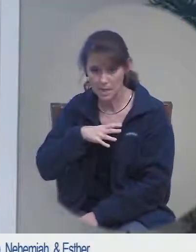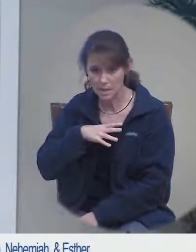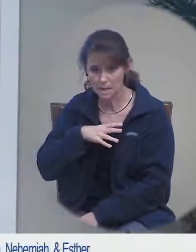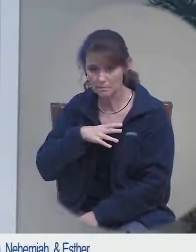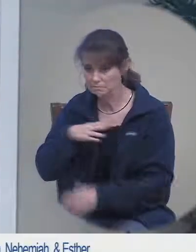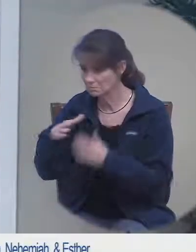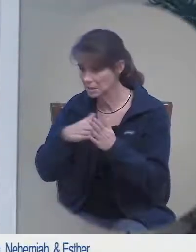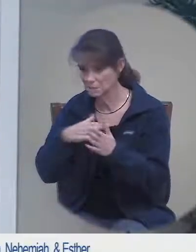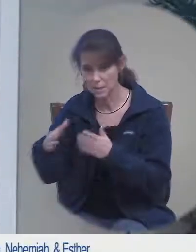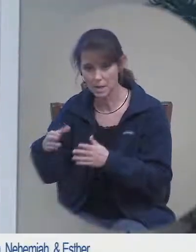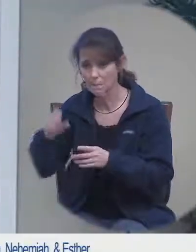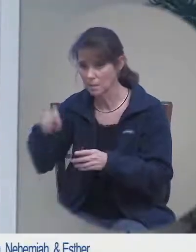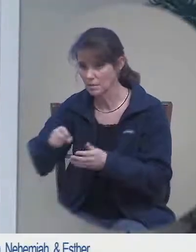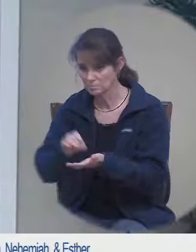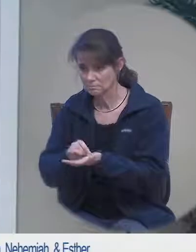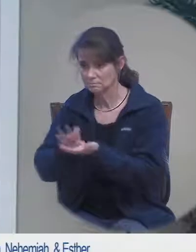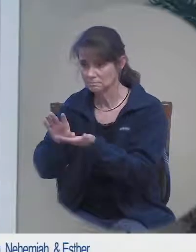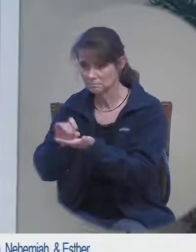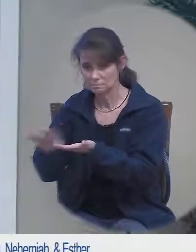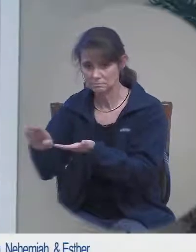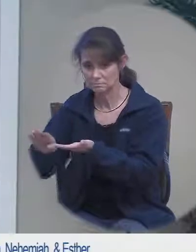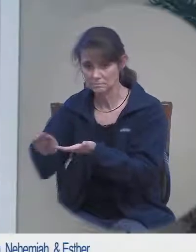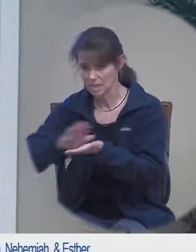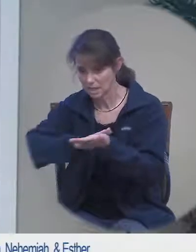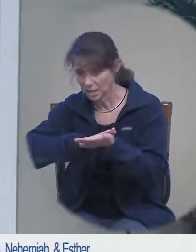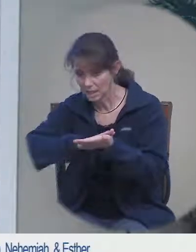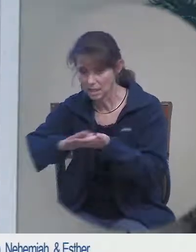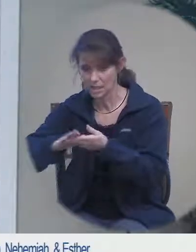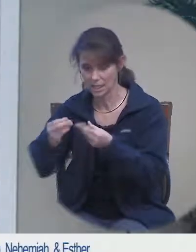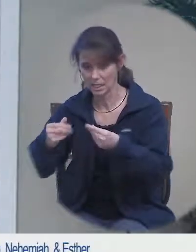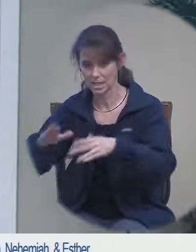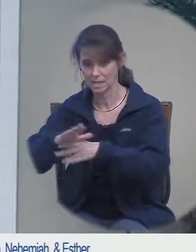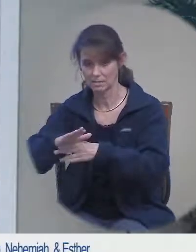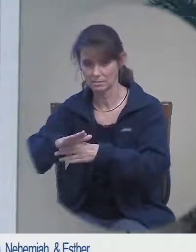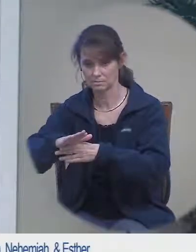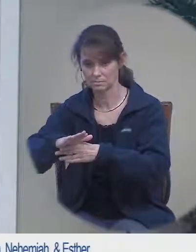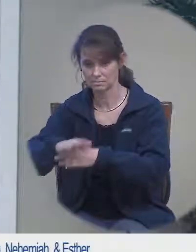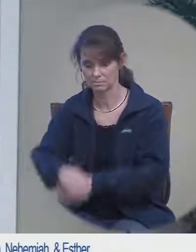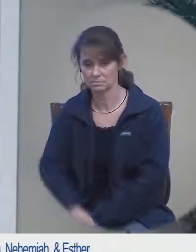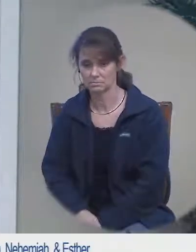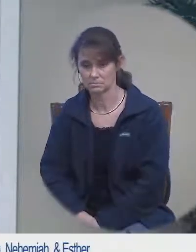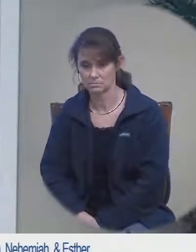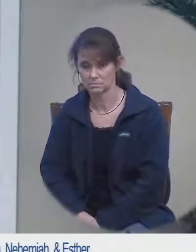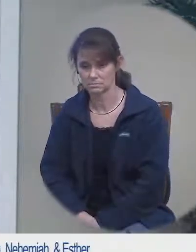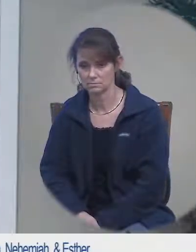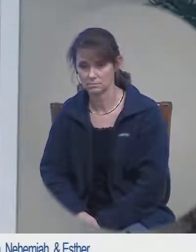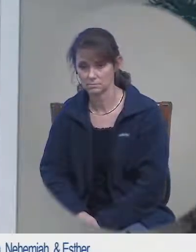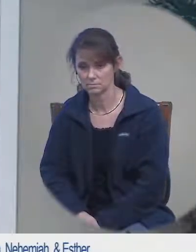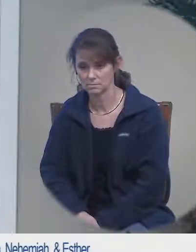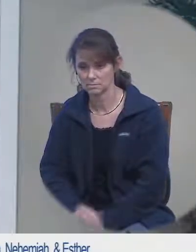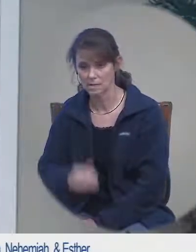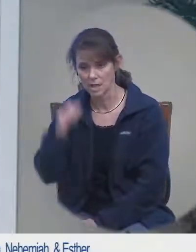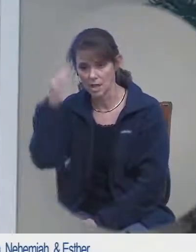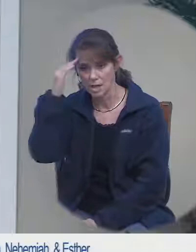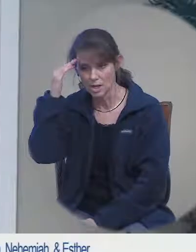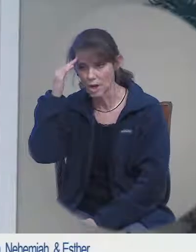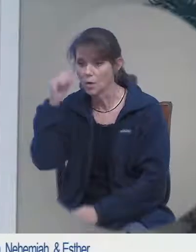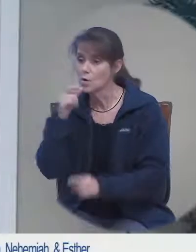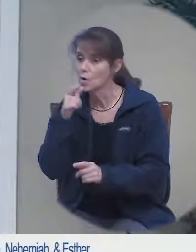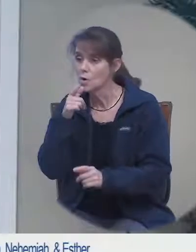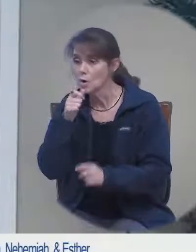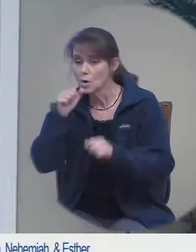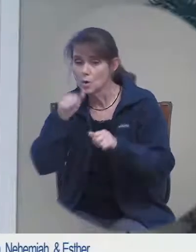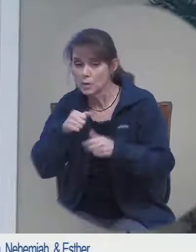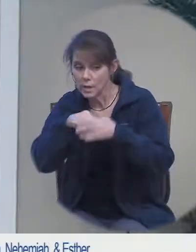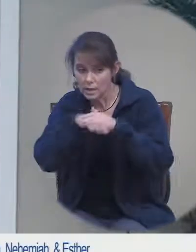really dealt with in this text, and it shows how they alleviated, listening to the word of God and acting upon it, changing